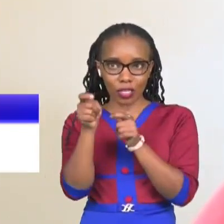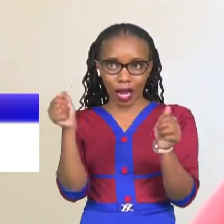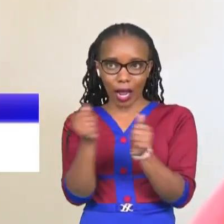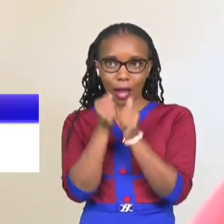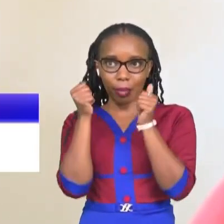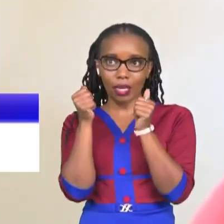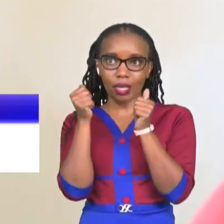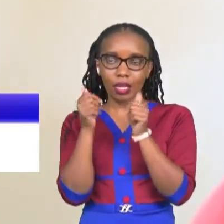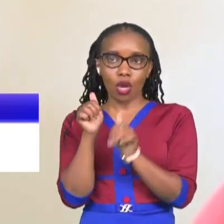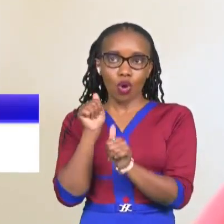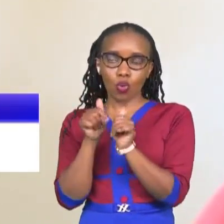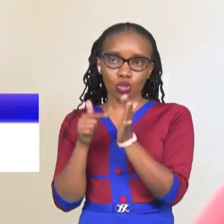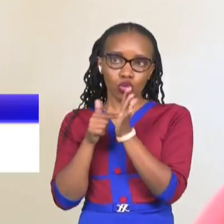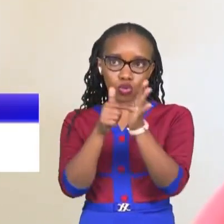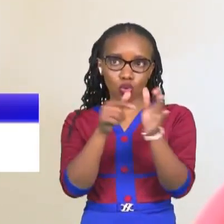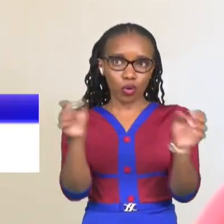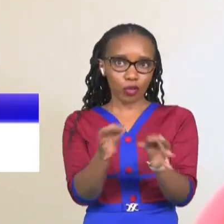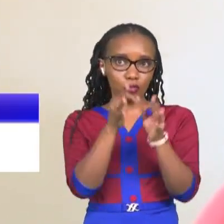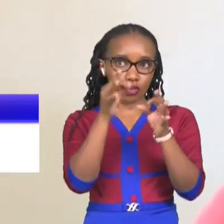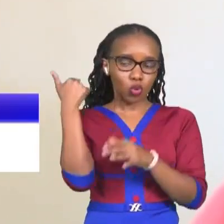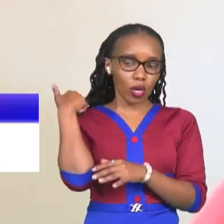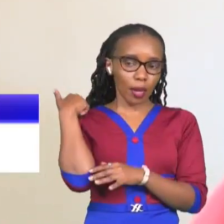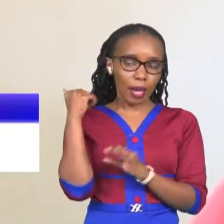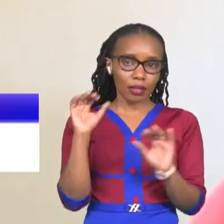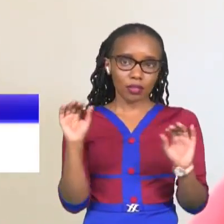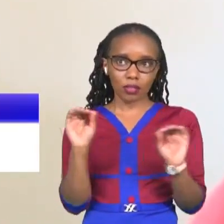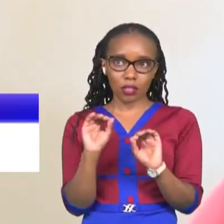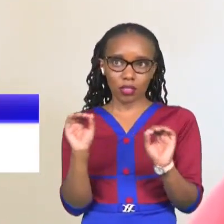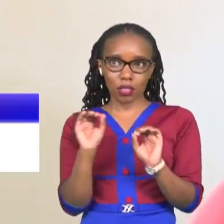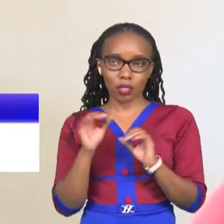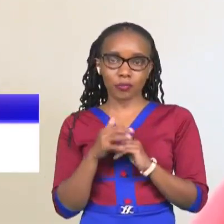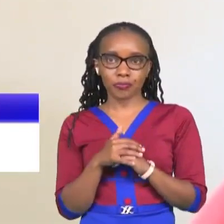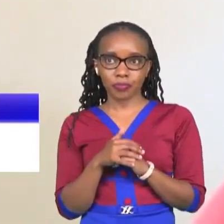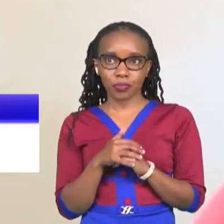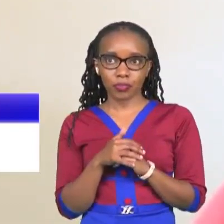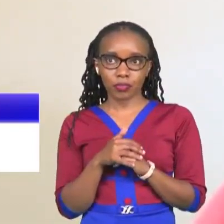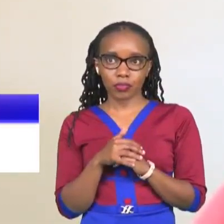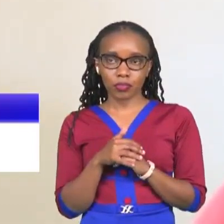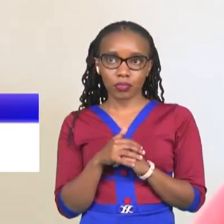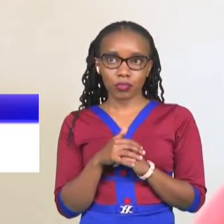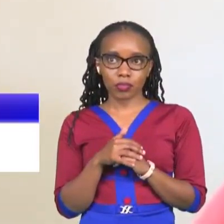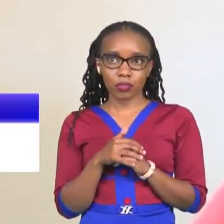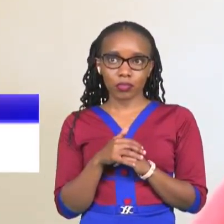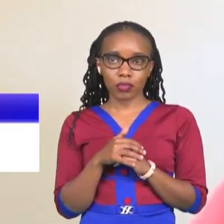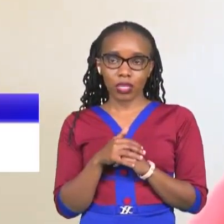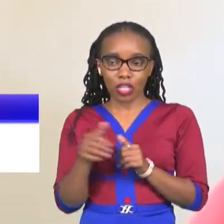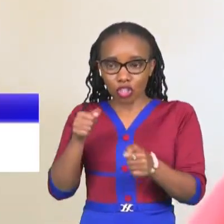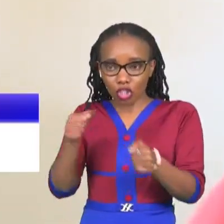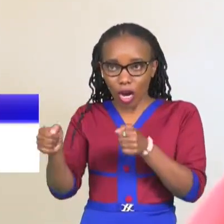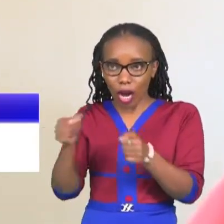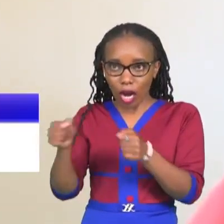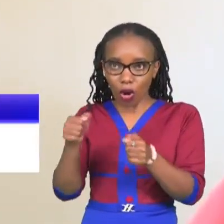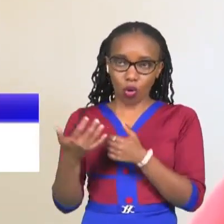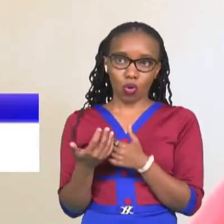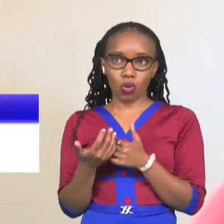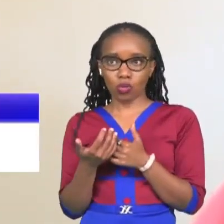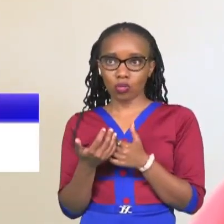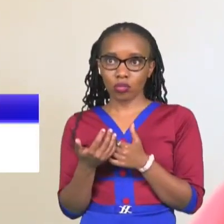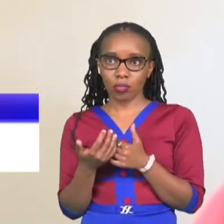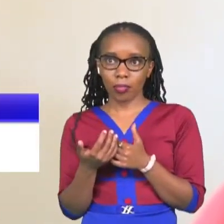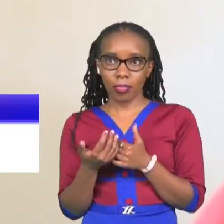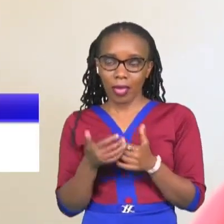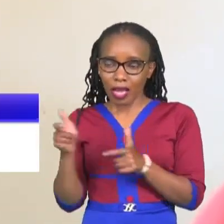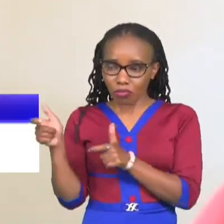not reflected in official statistics, and that's sugar, charcoal. I mean, the Al-Shabaab has survived on